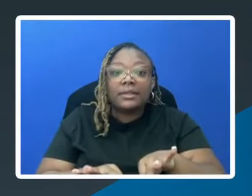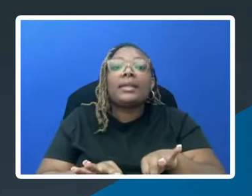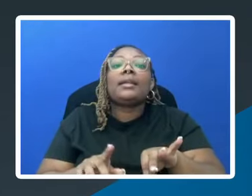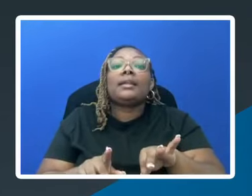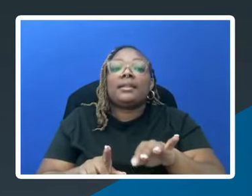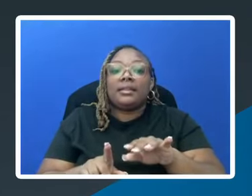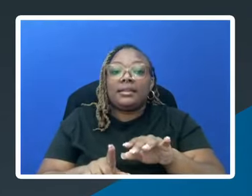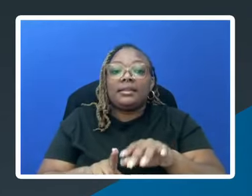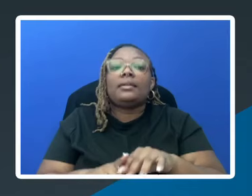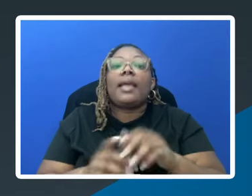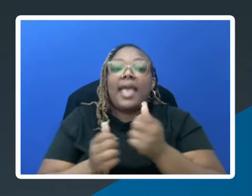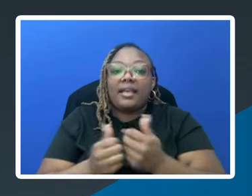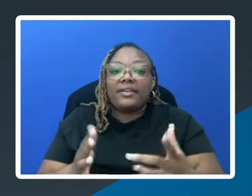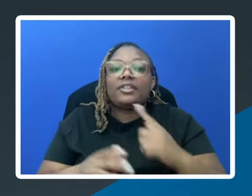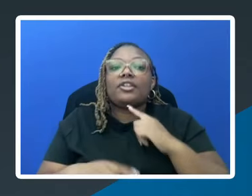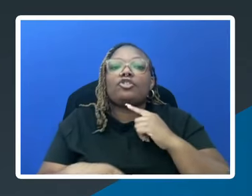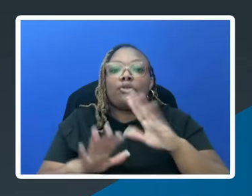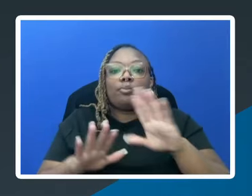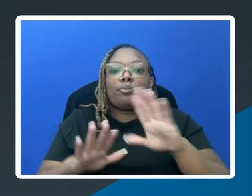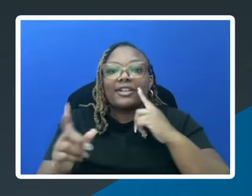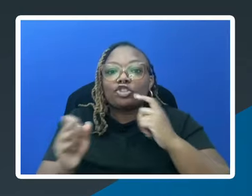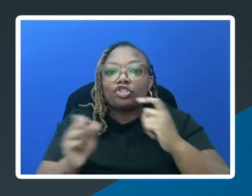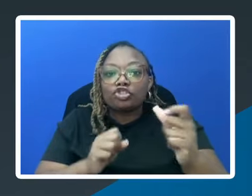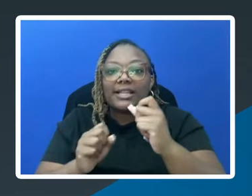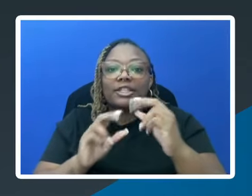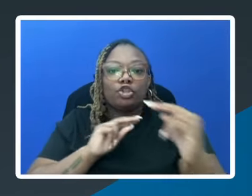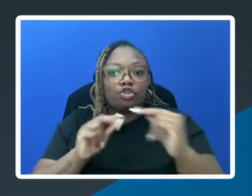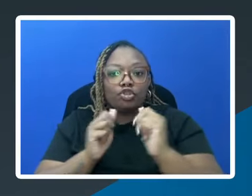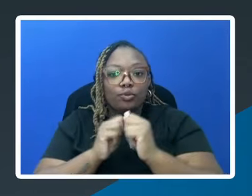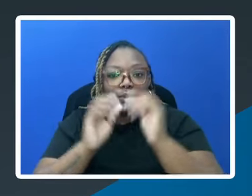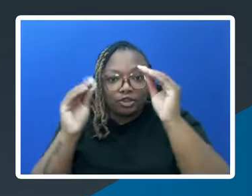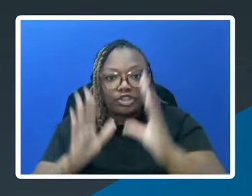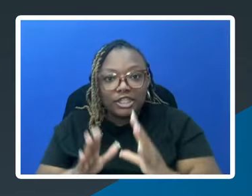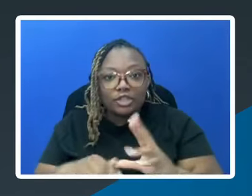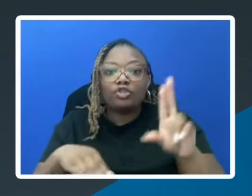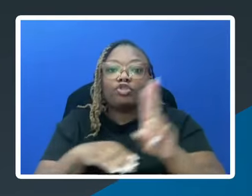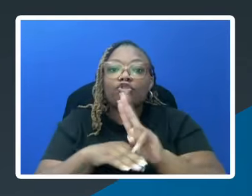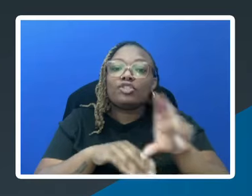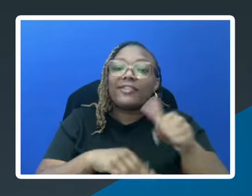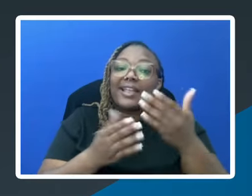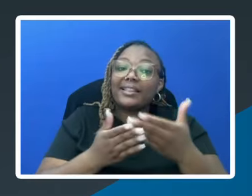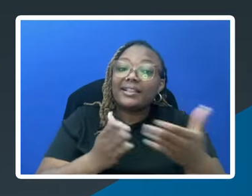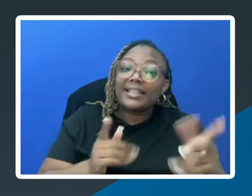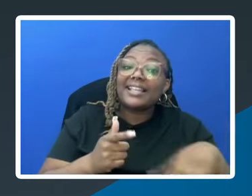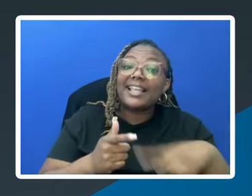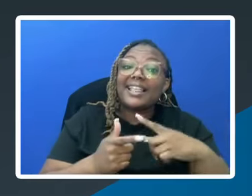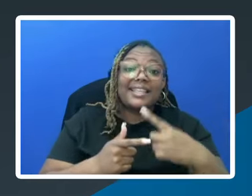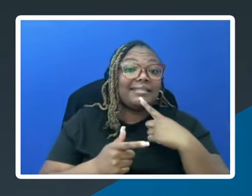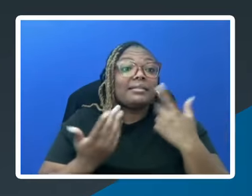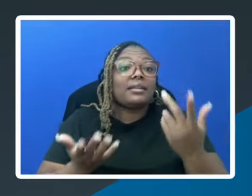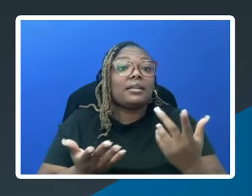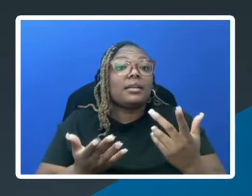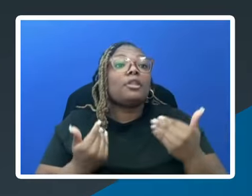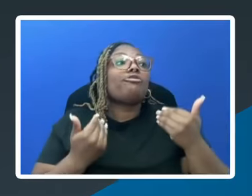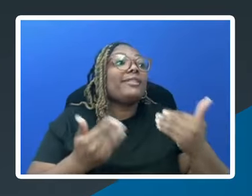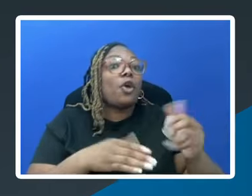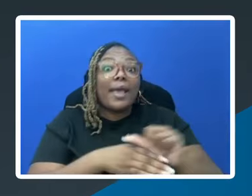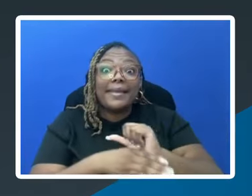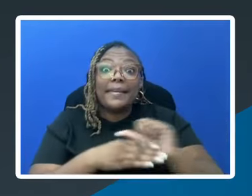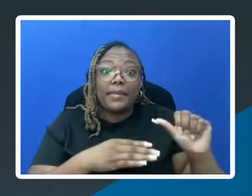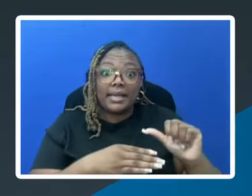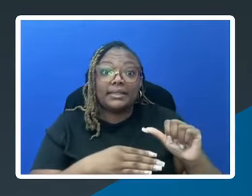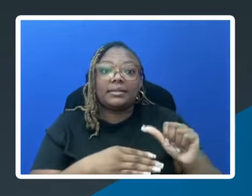are the tactics: negotiate with your teacher, and you could use this for other things. And then it says, let's practice. And so, but we're not going to go through all